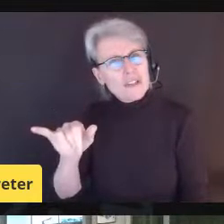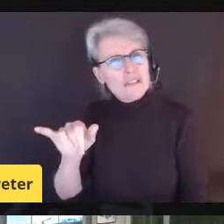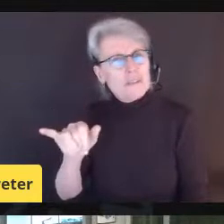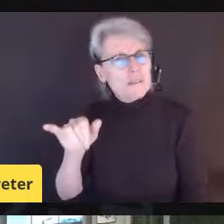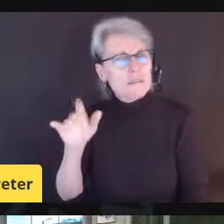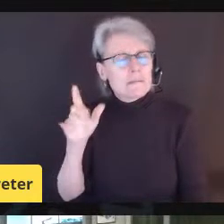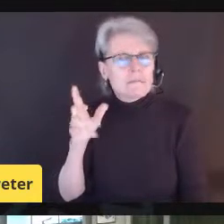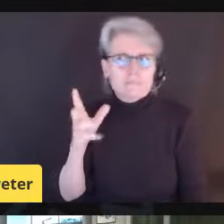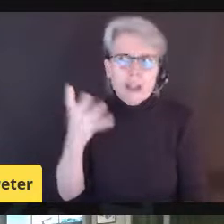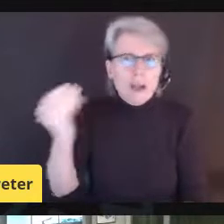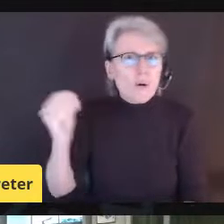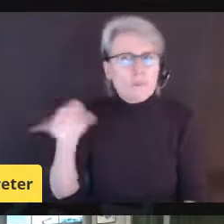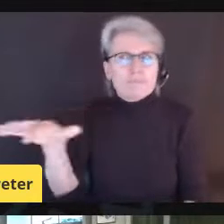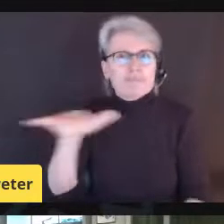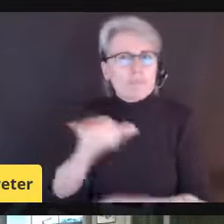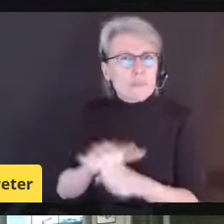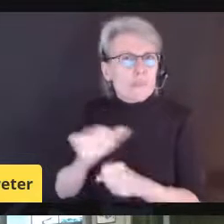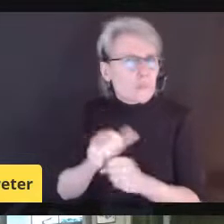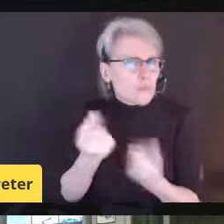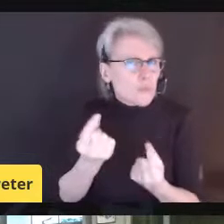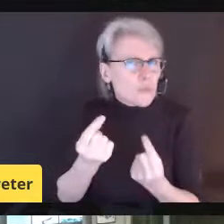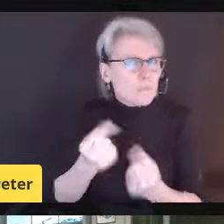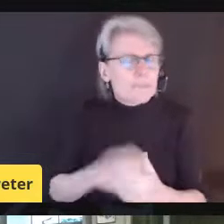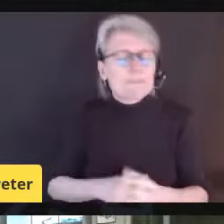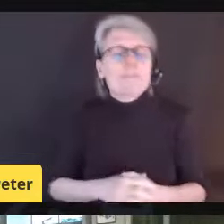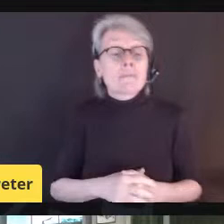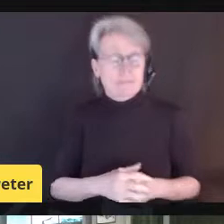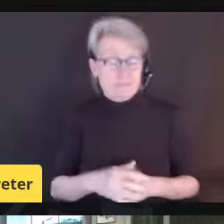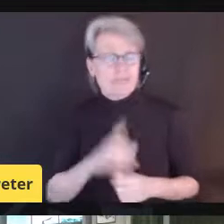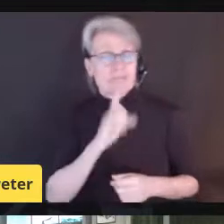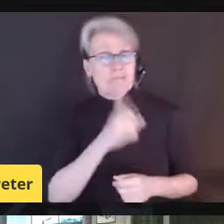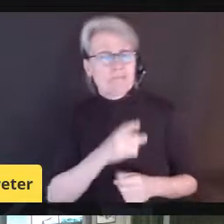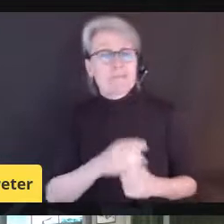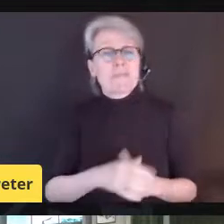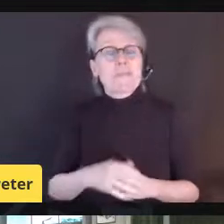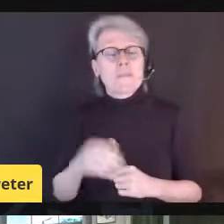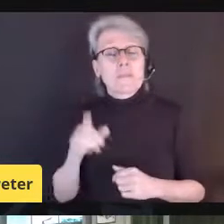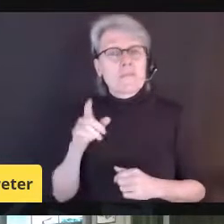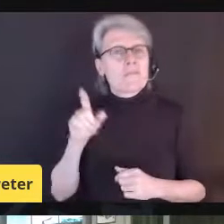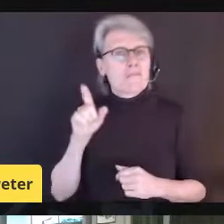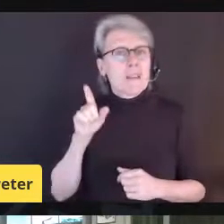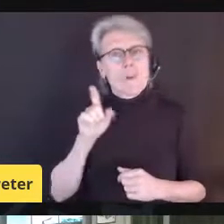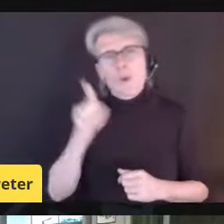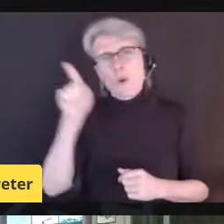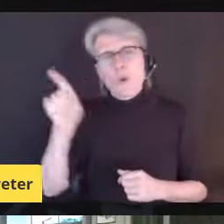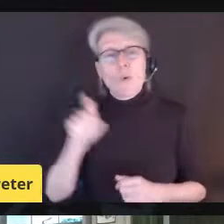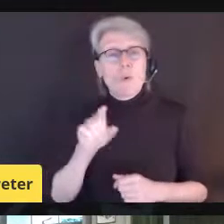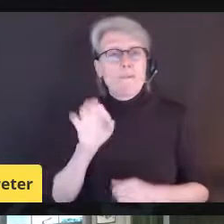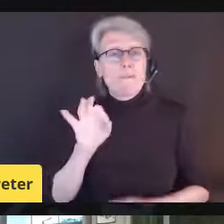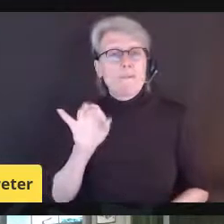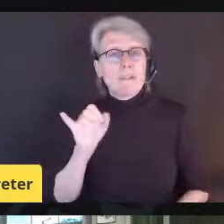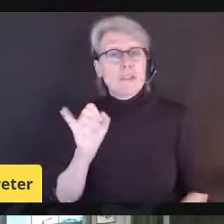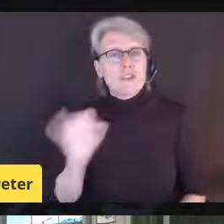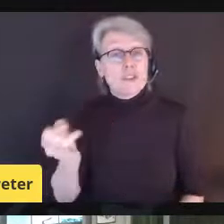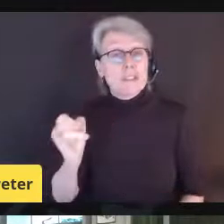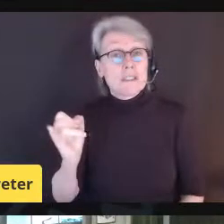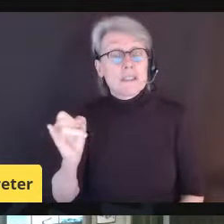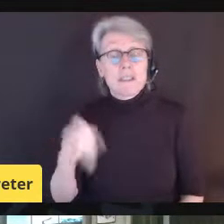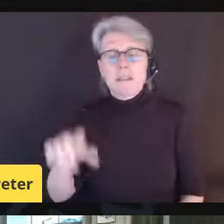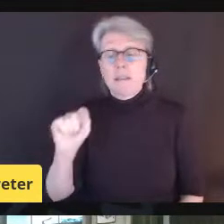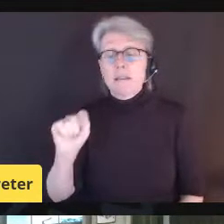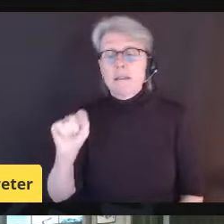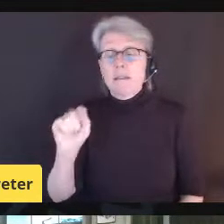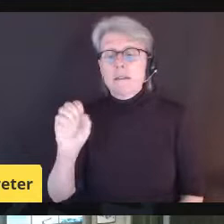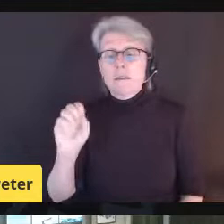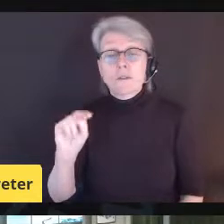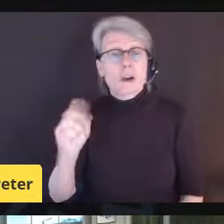was? Yeah. So when I was doing that, I was traveling to places like Fiji and Tonga, and